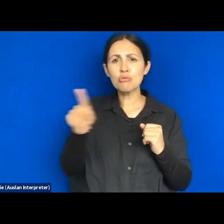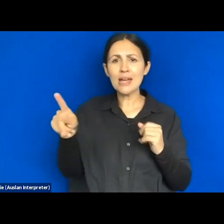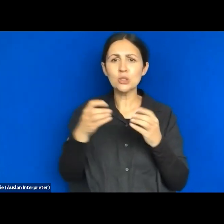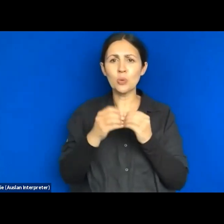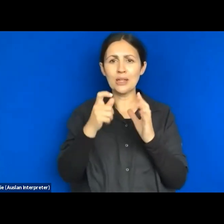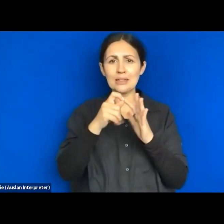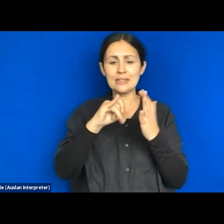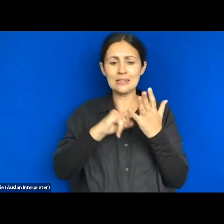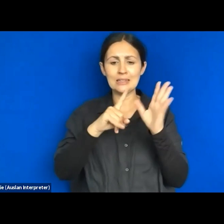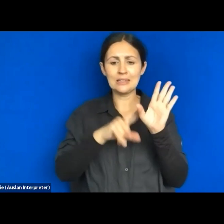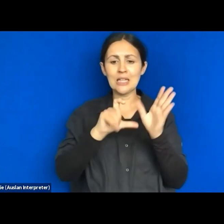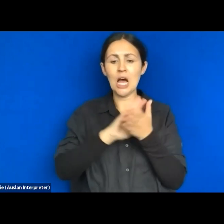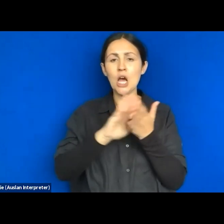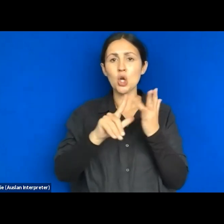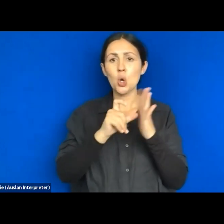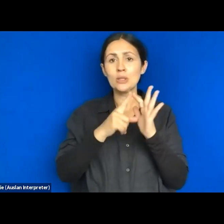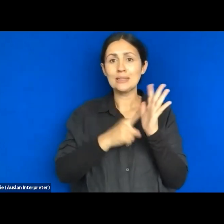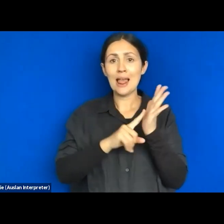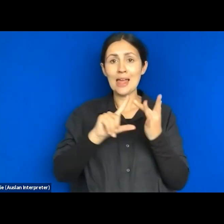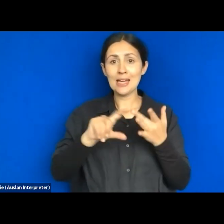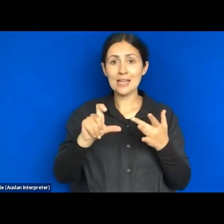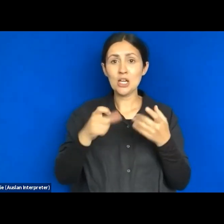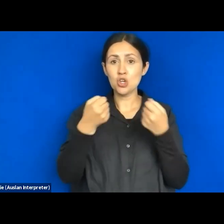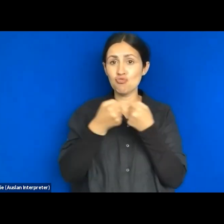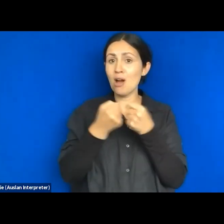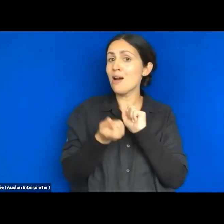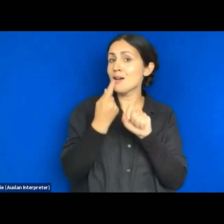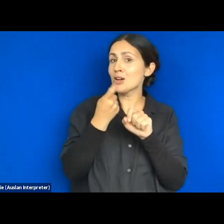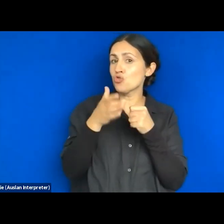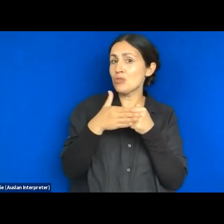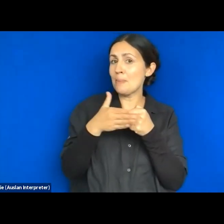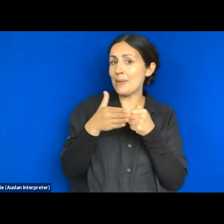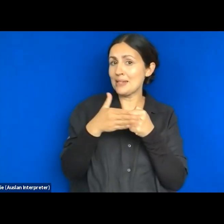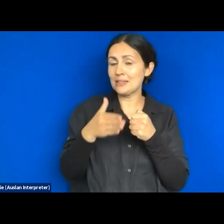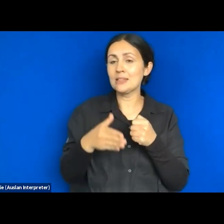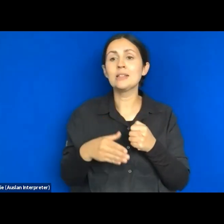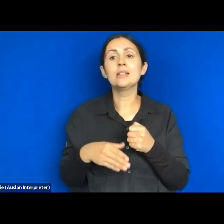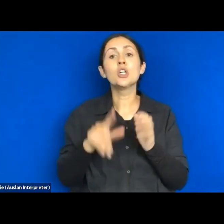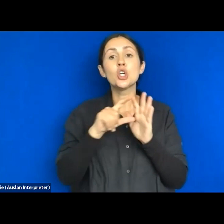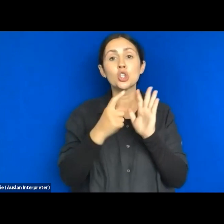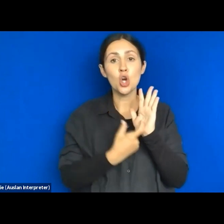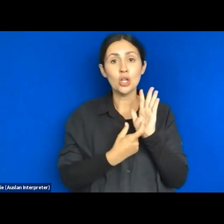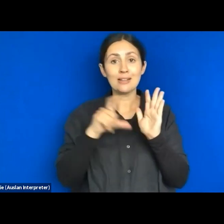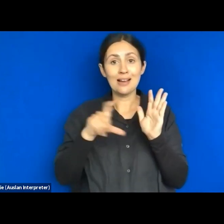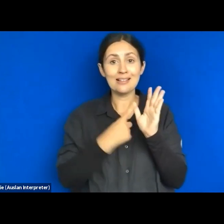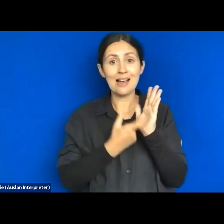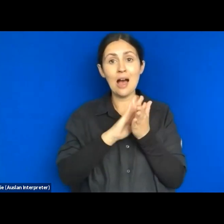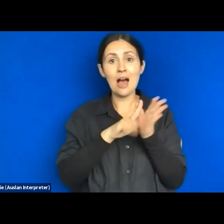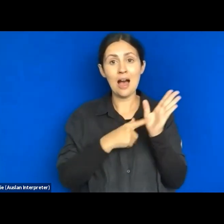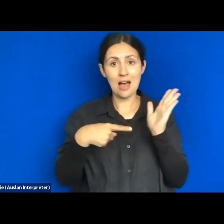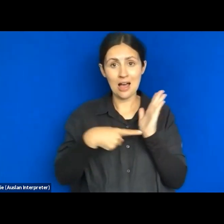innovative drug treatments. And Dr. Robin Carhart-Harris will talk, as introduced